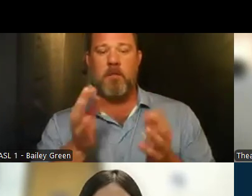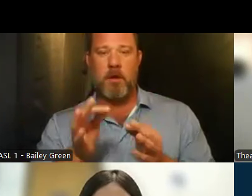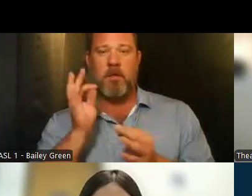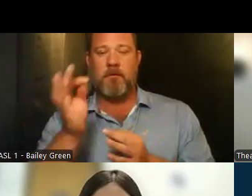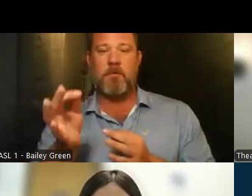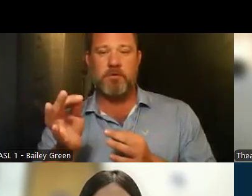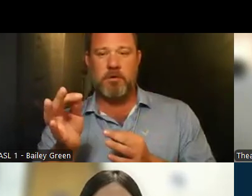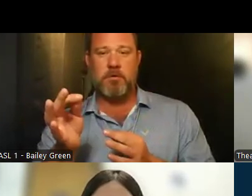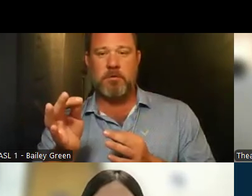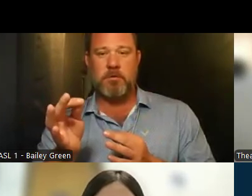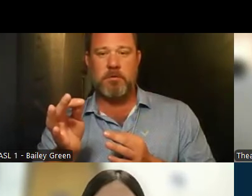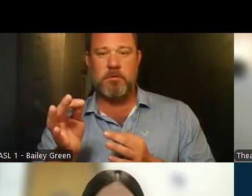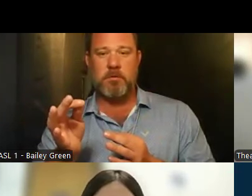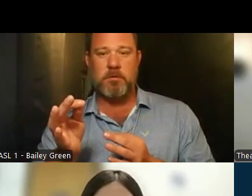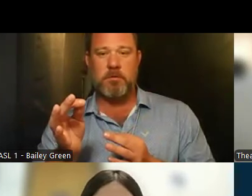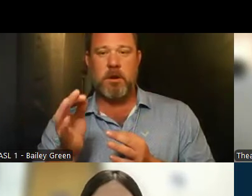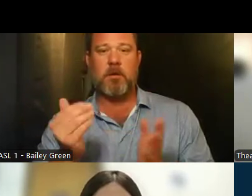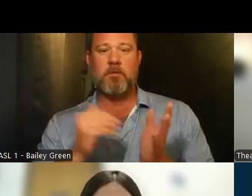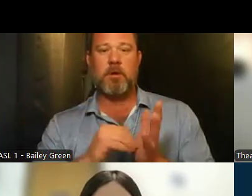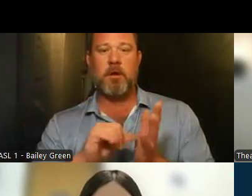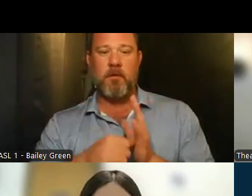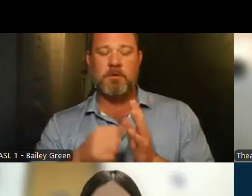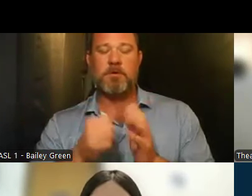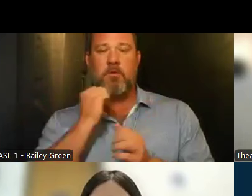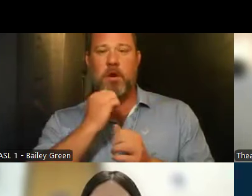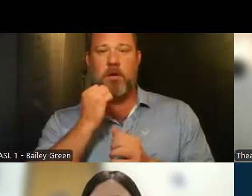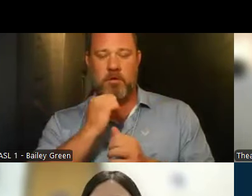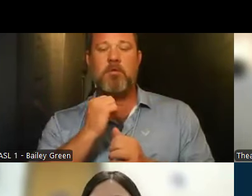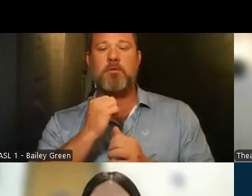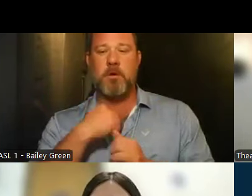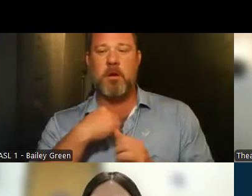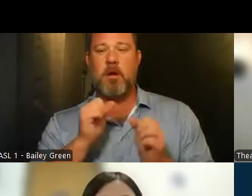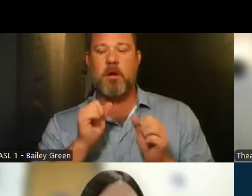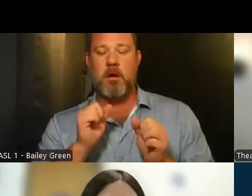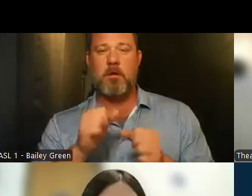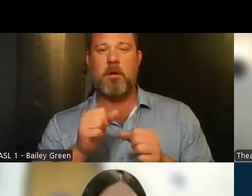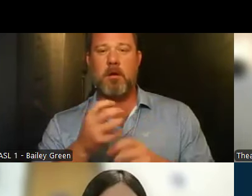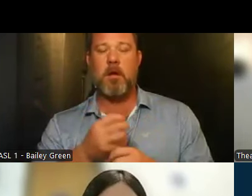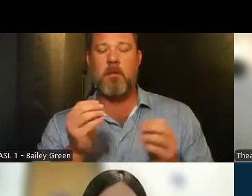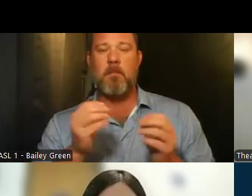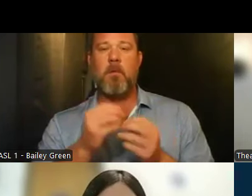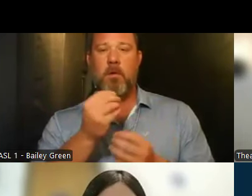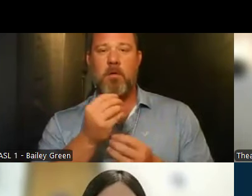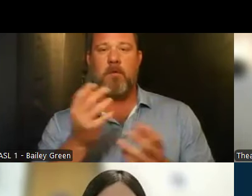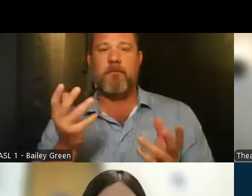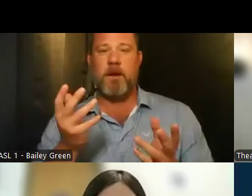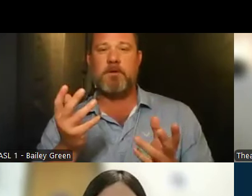future, and just kind of reinforcing that on a regular basis so that I could get more